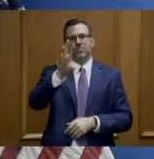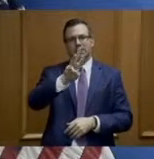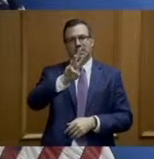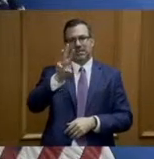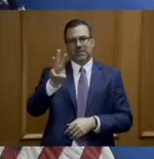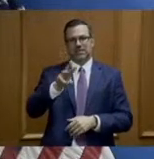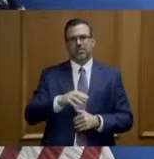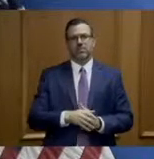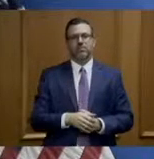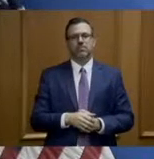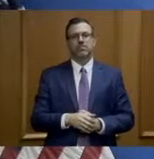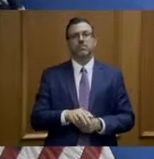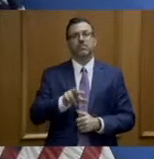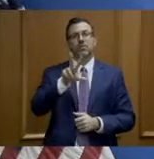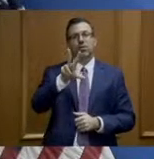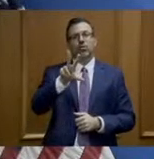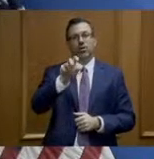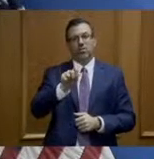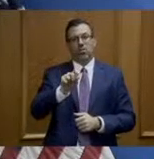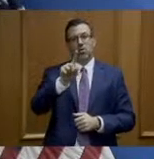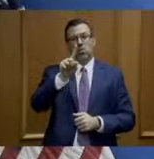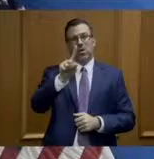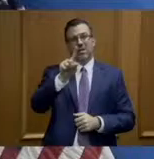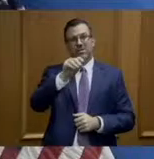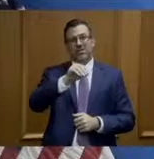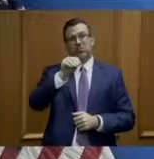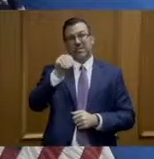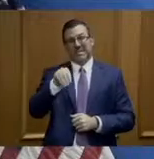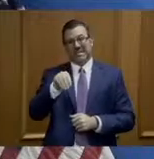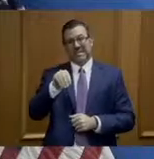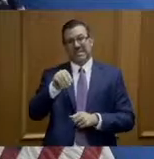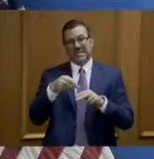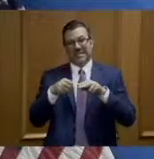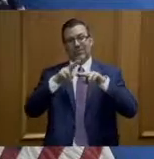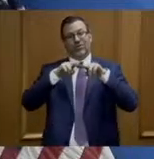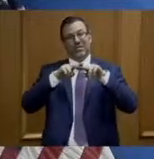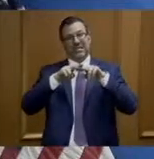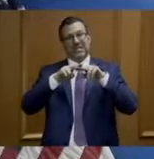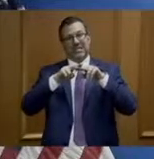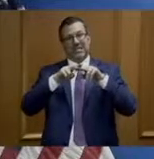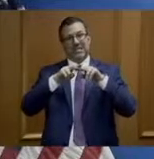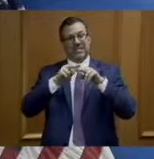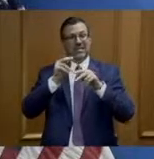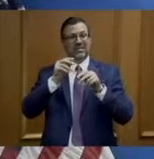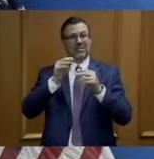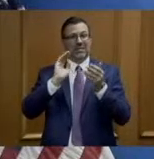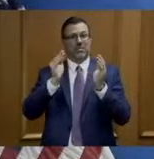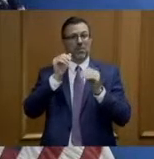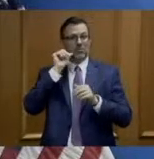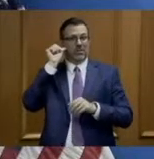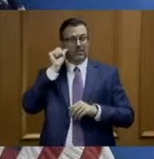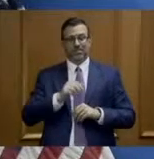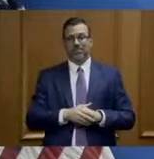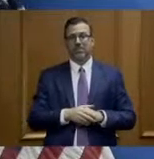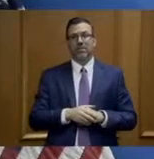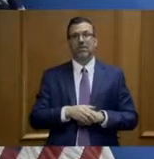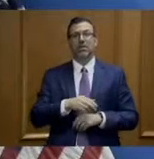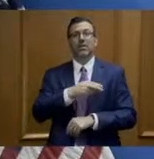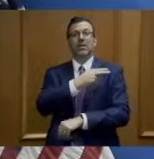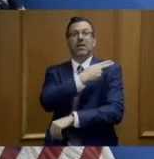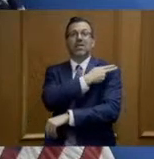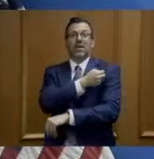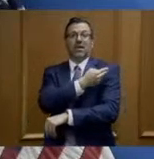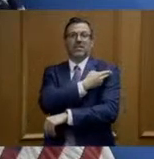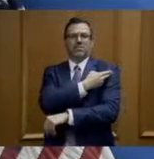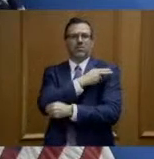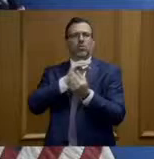10,366, which is a 3.1% increase since yesterday. You'll also notice that our hospitalization number looks significantly